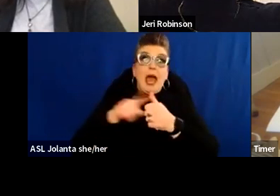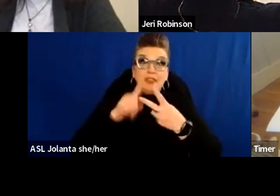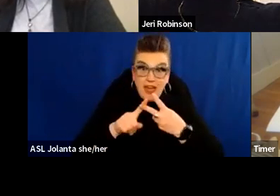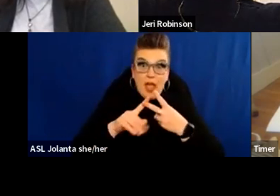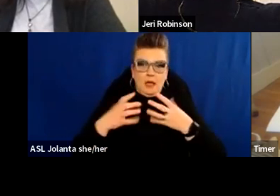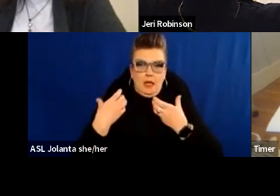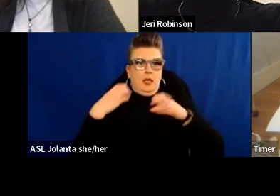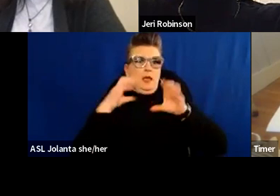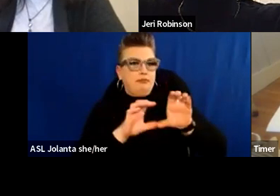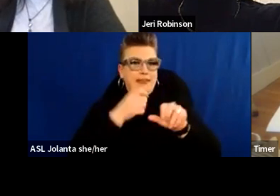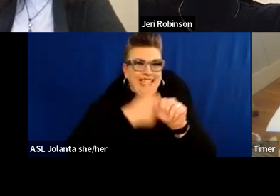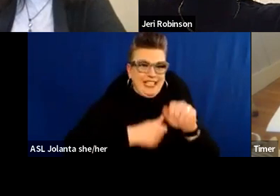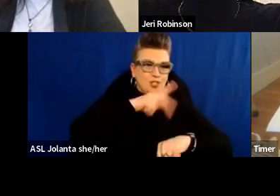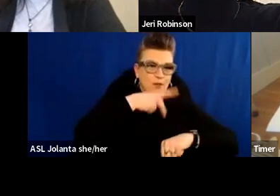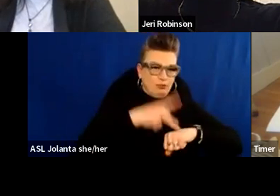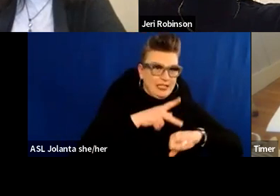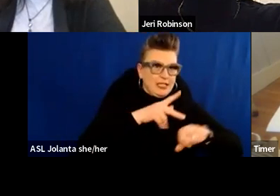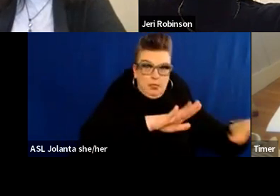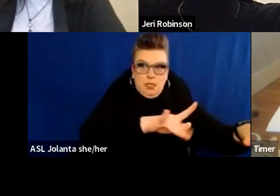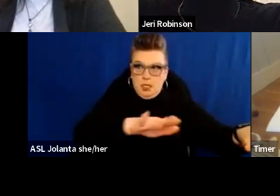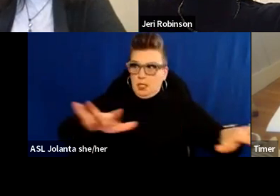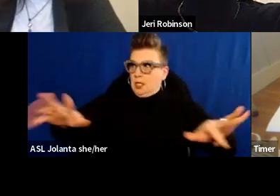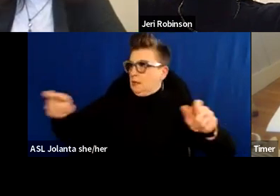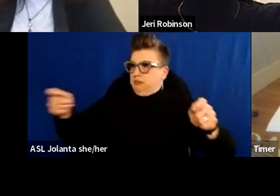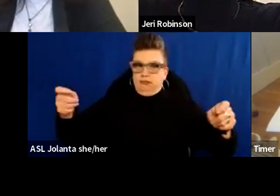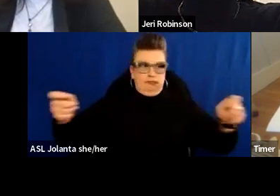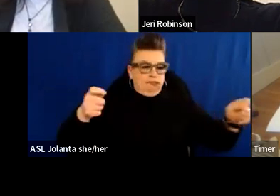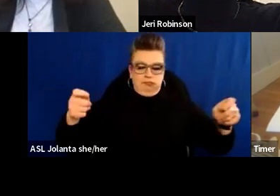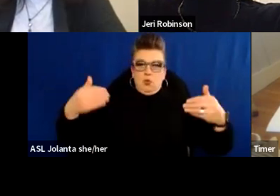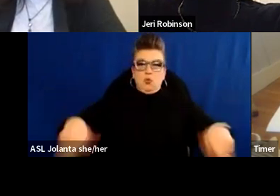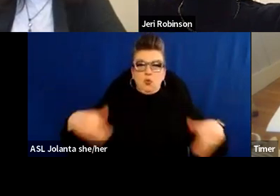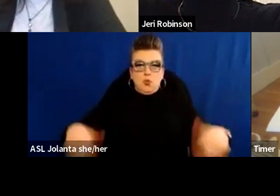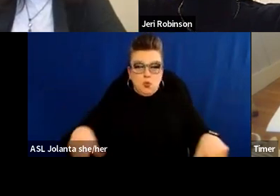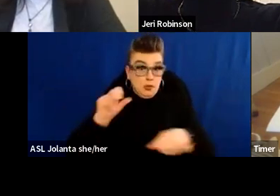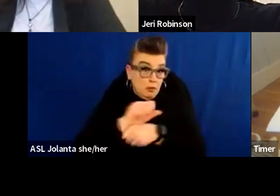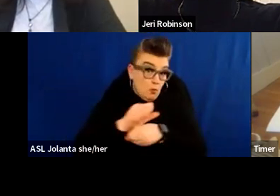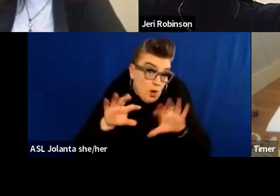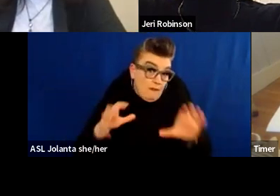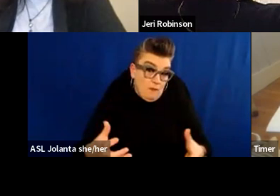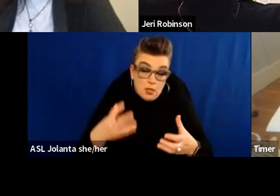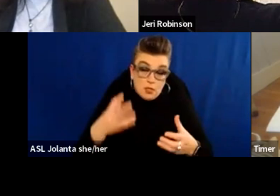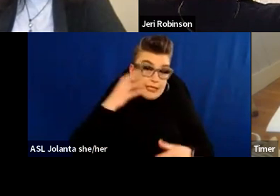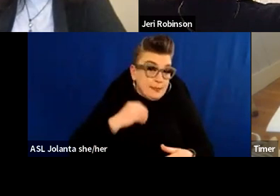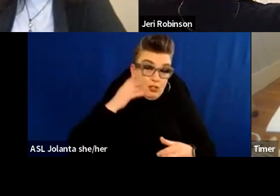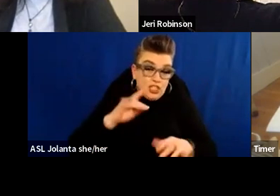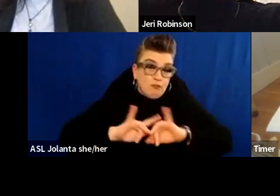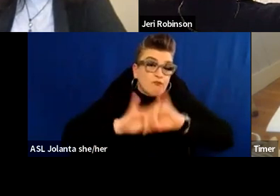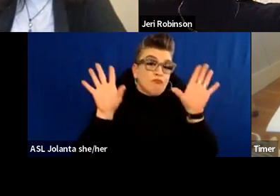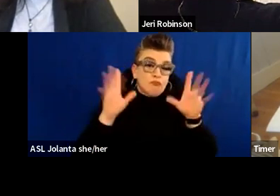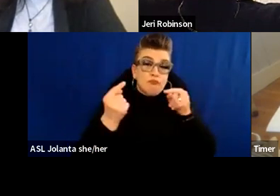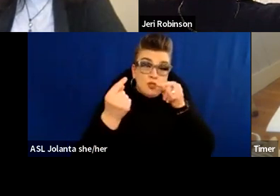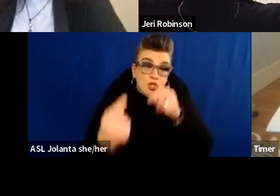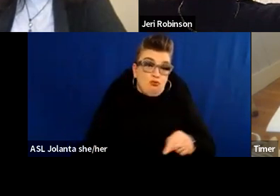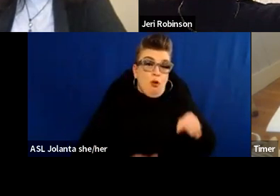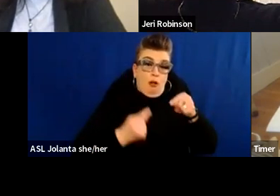system managing a workforce that has obviously experienced incredible struggle um after